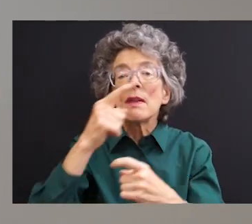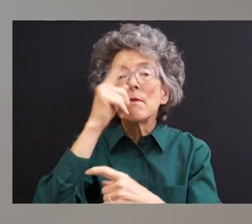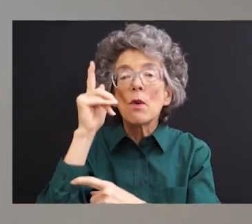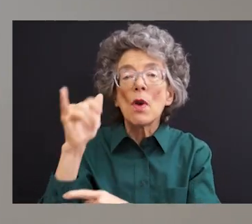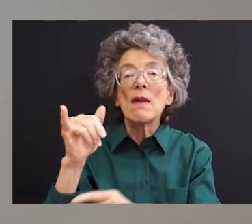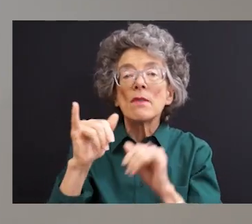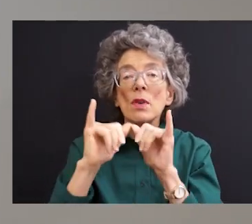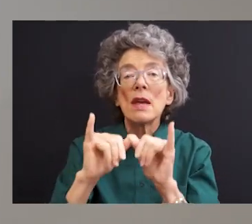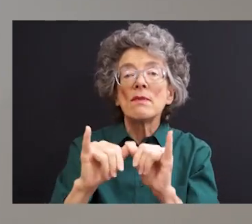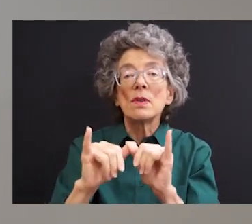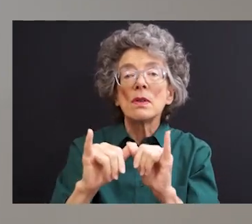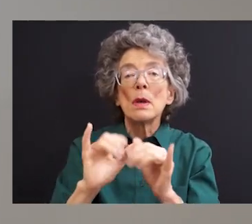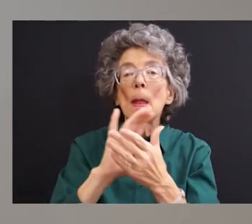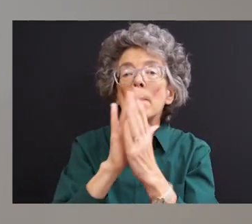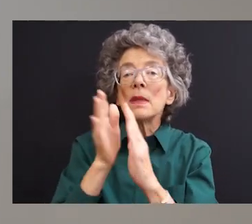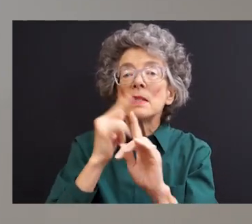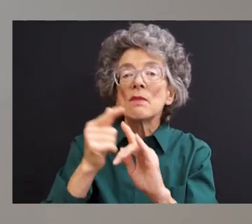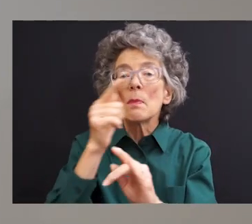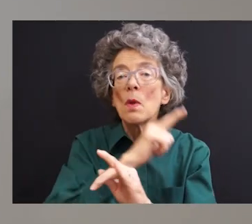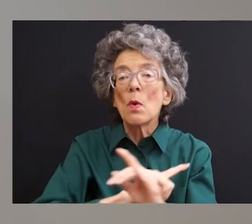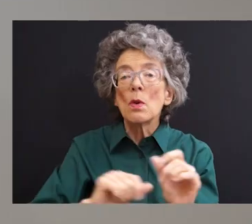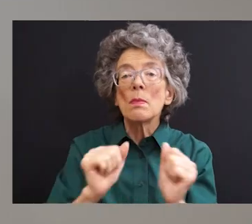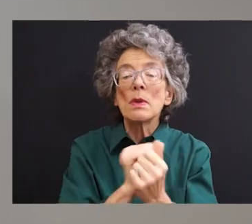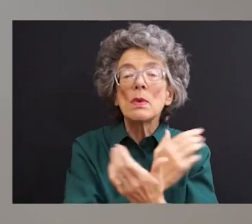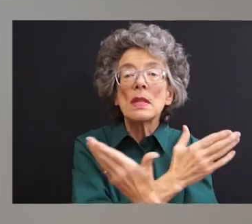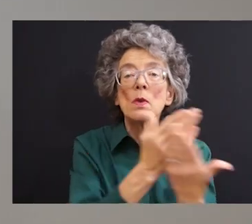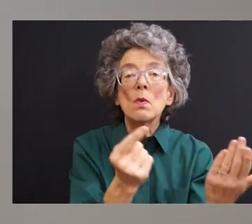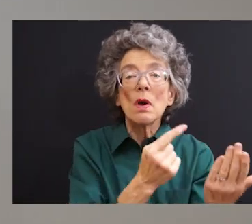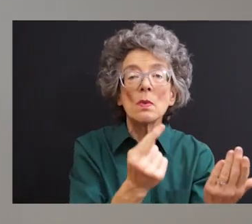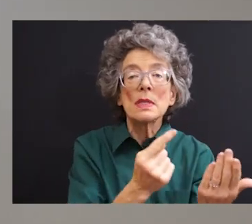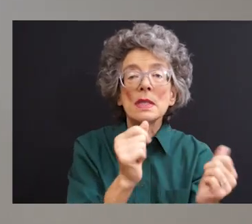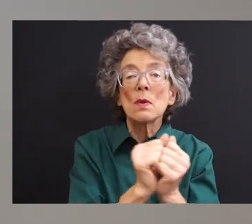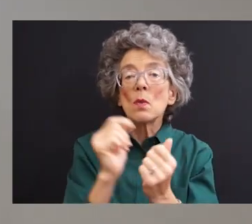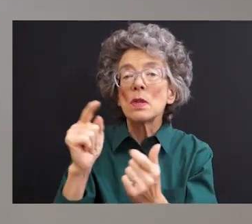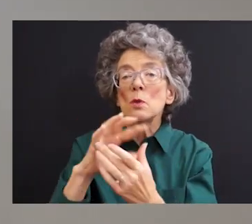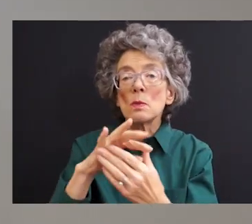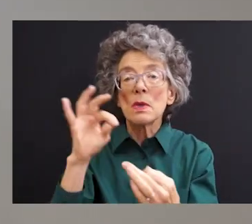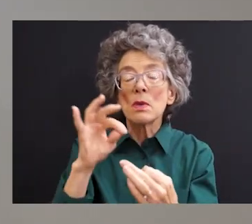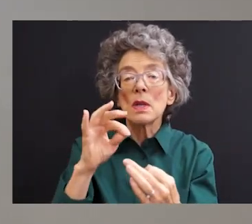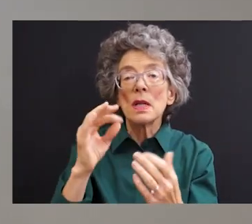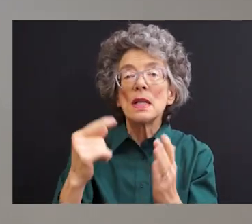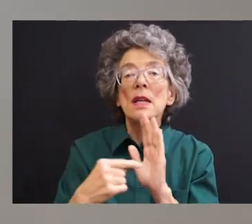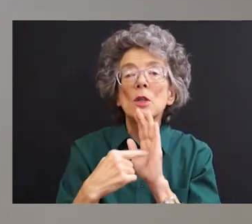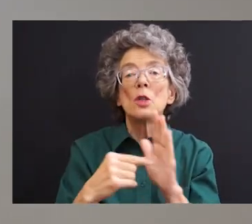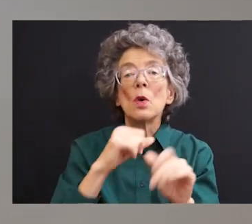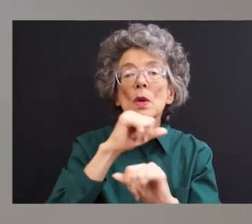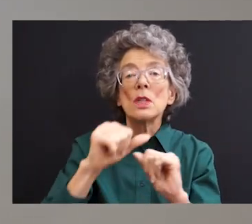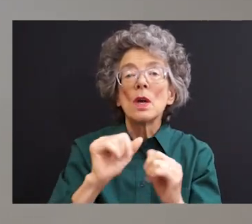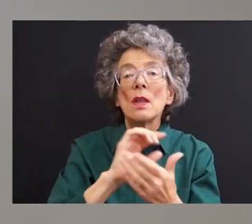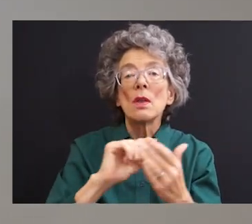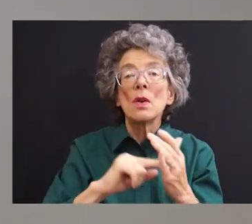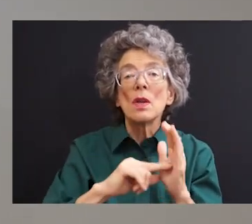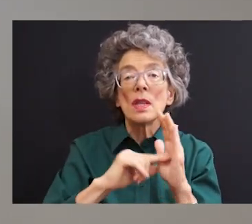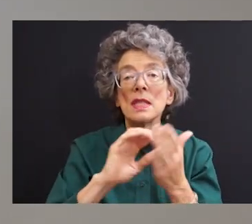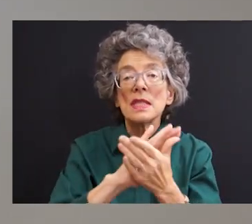ever. The peace of the Lord be with you always. And with your spirit. Let us offer each other the sign of peace.